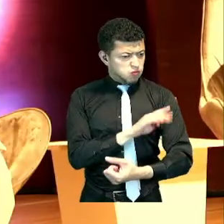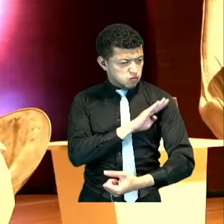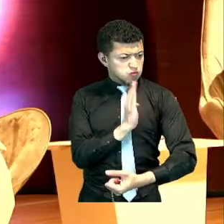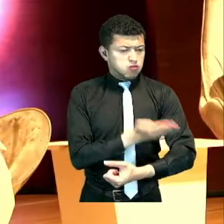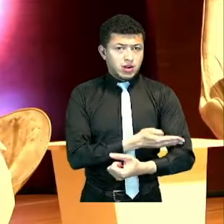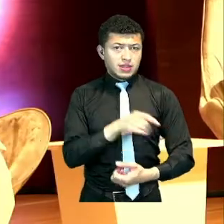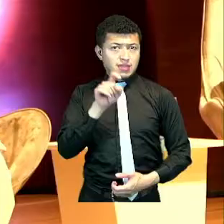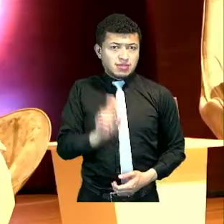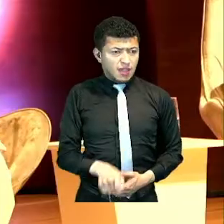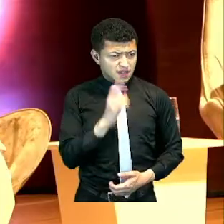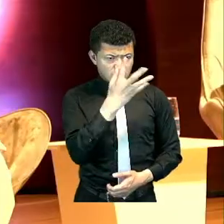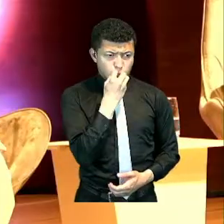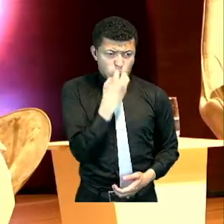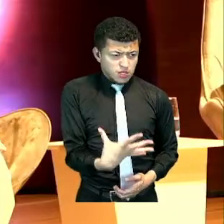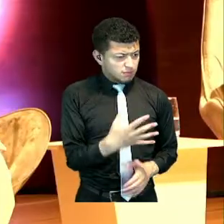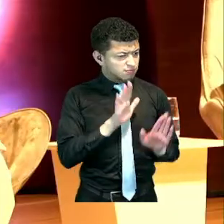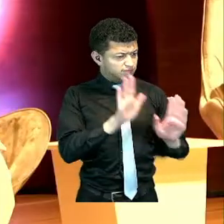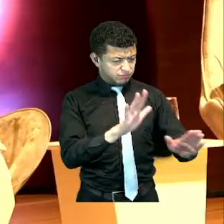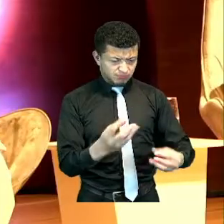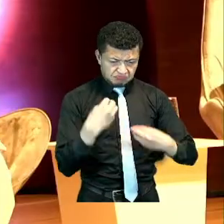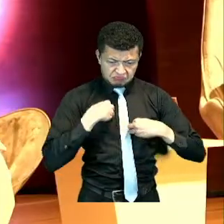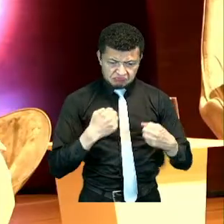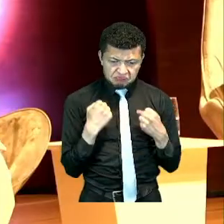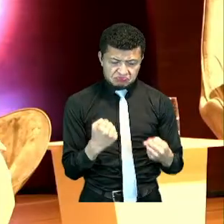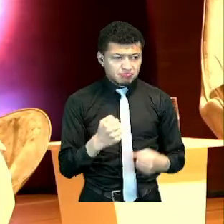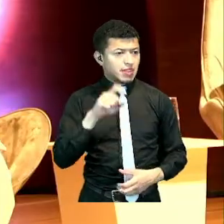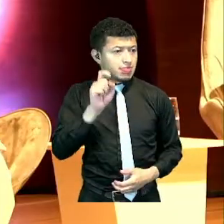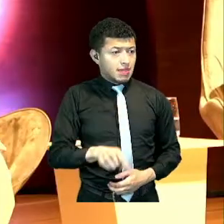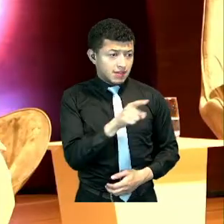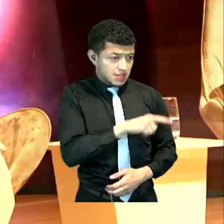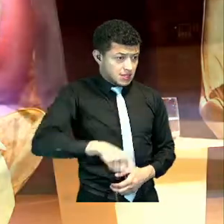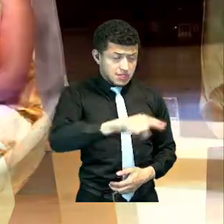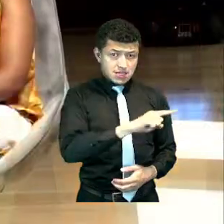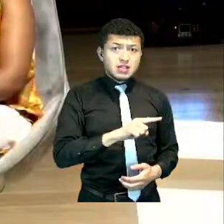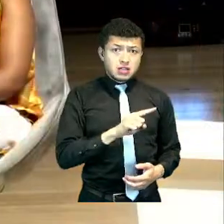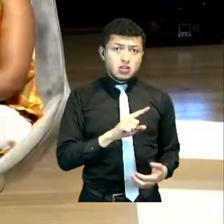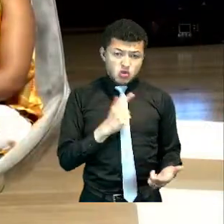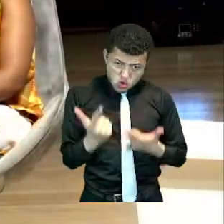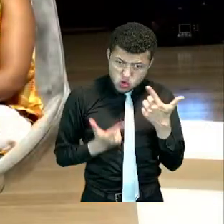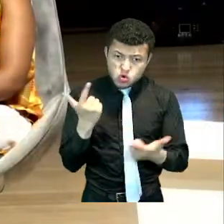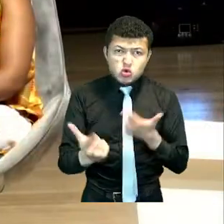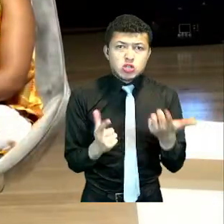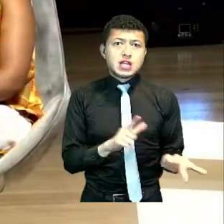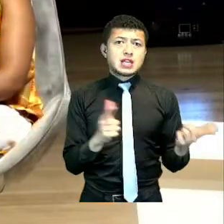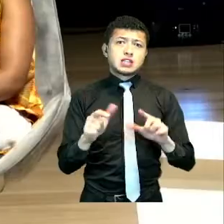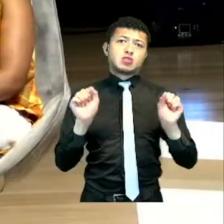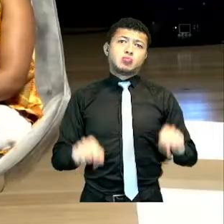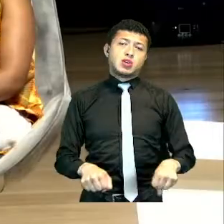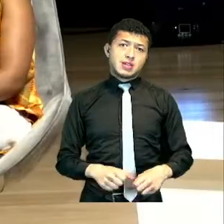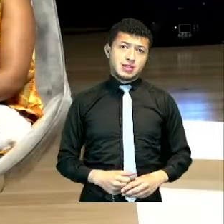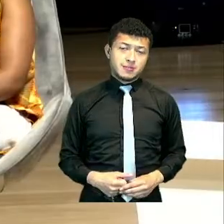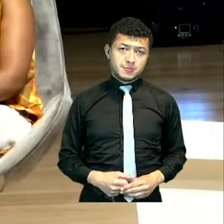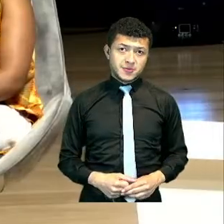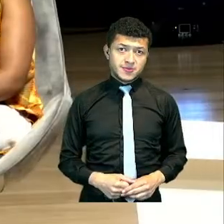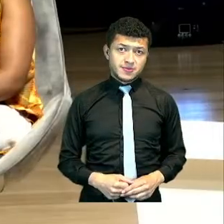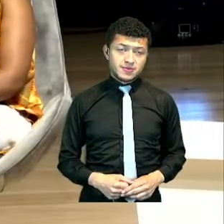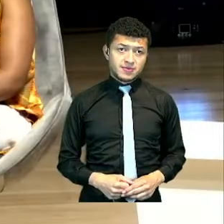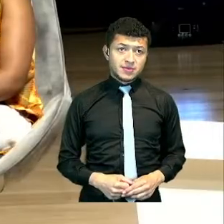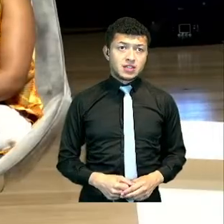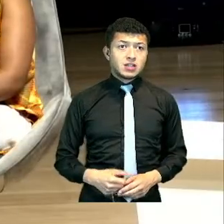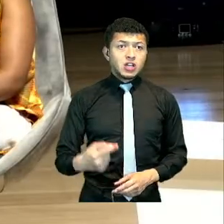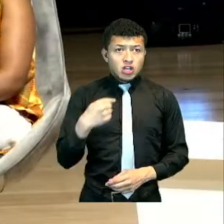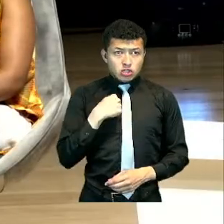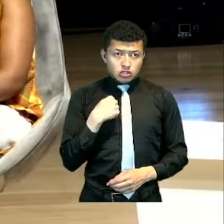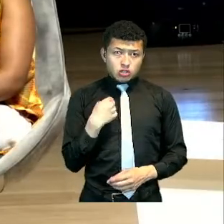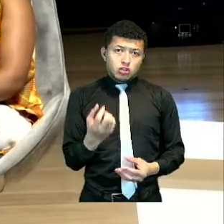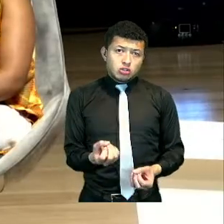are empowered, and that they are ready for the struggle. And so this is what I would like to leave with you, that this is what we need